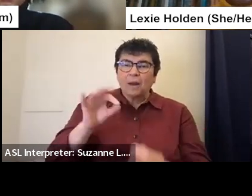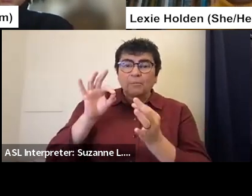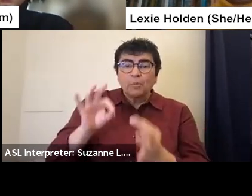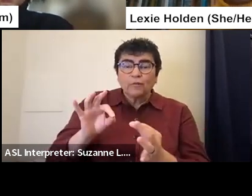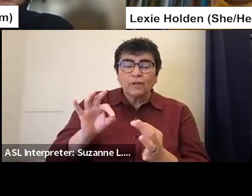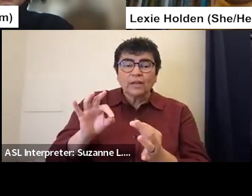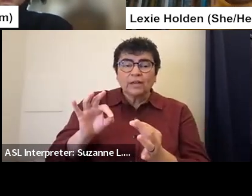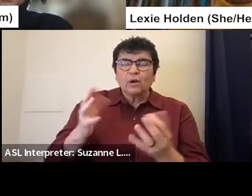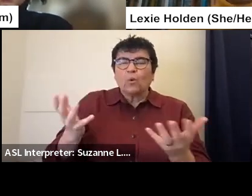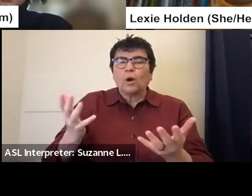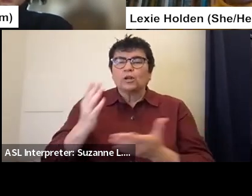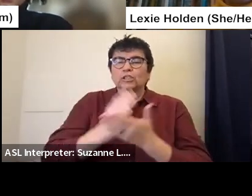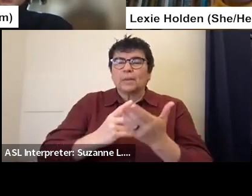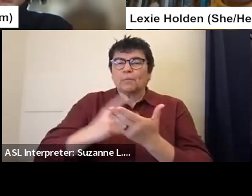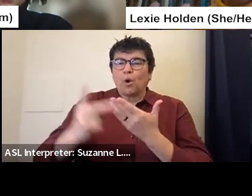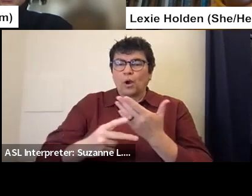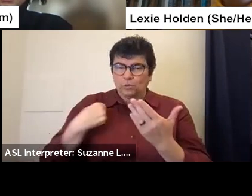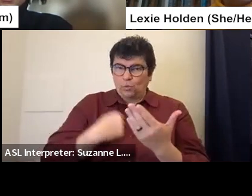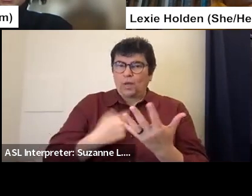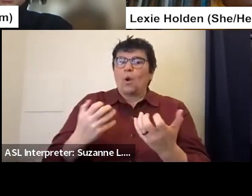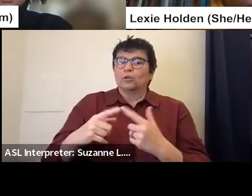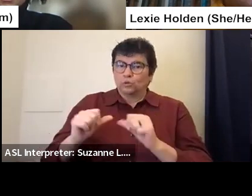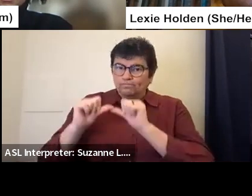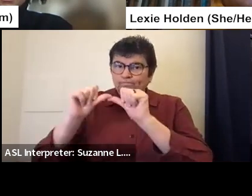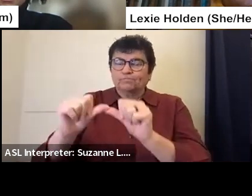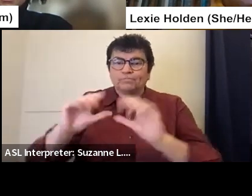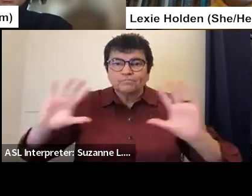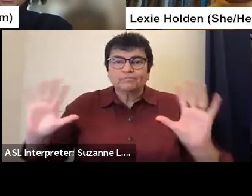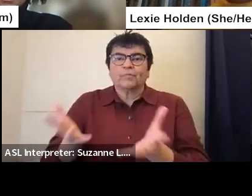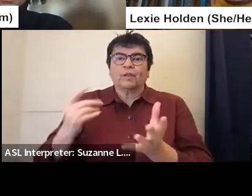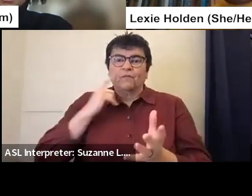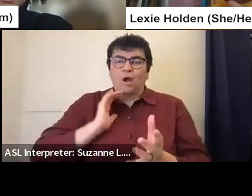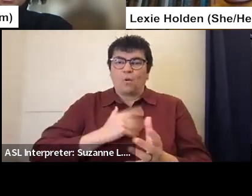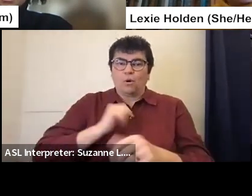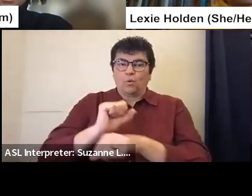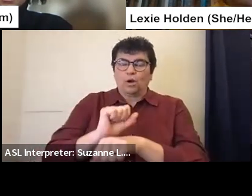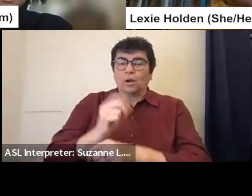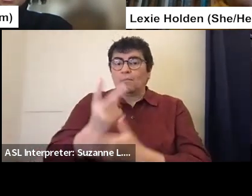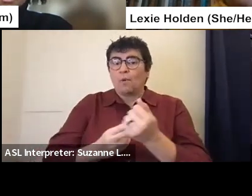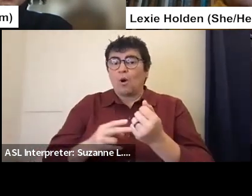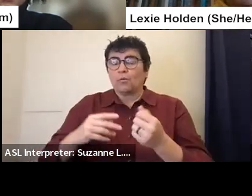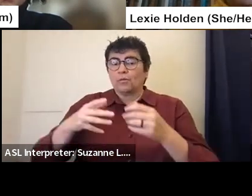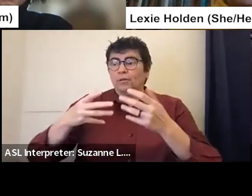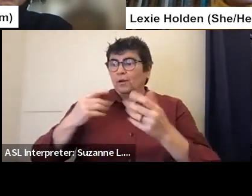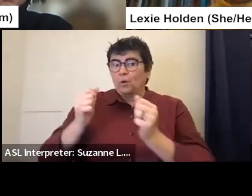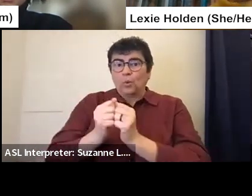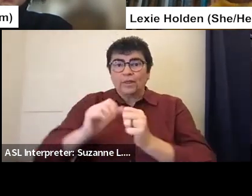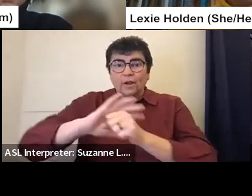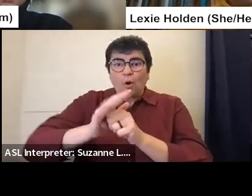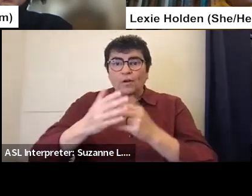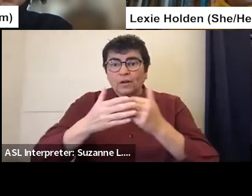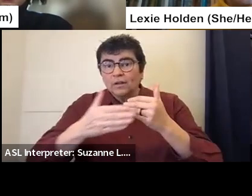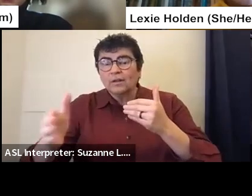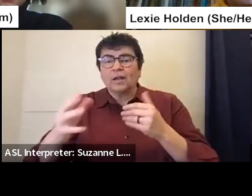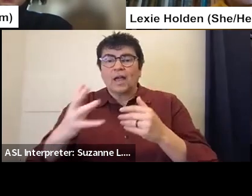se, what are some of the programs that we want to continue to uplift in our work, both throughout the remainder of the pandemic and into